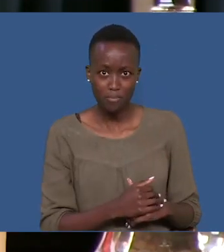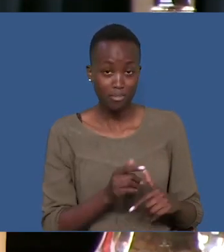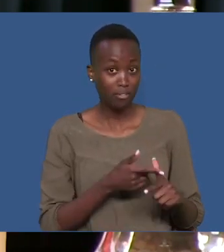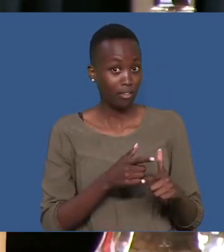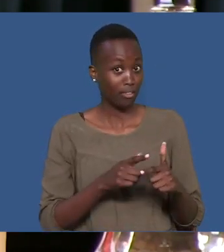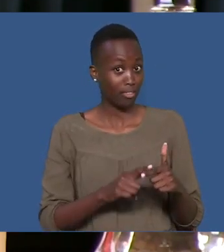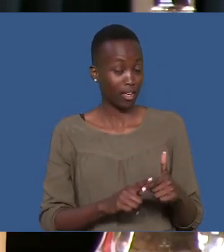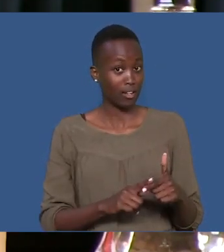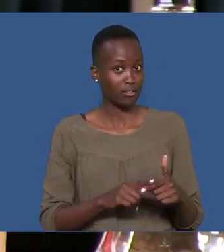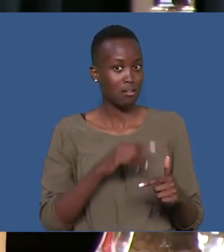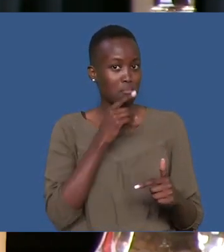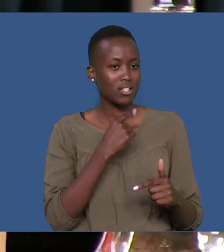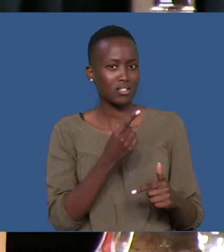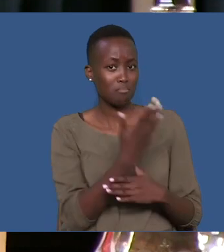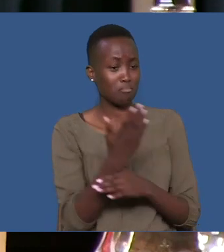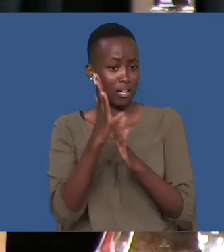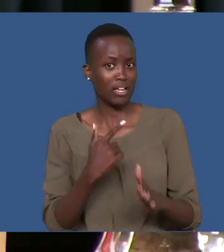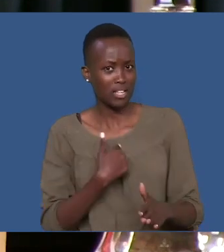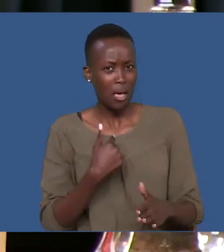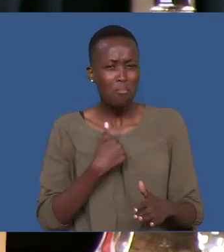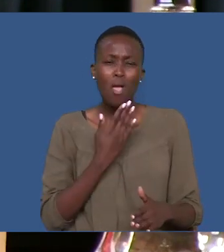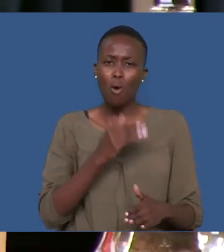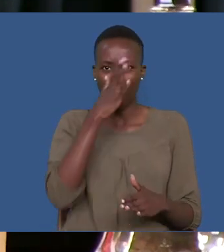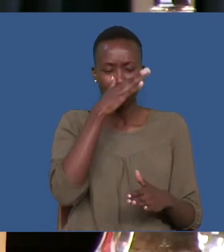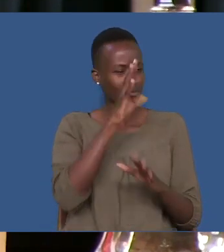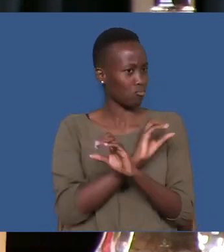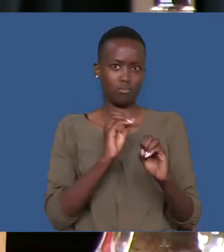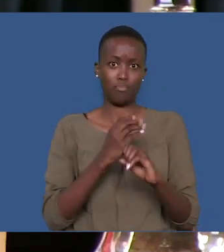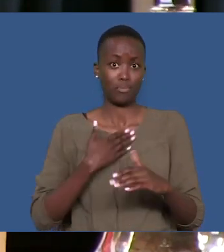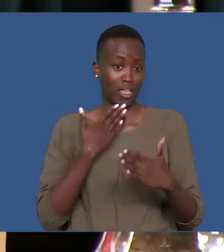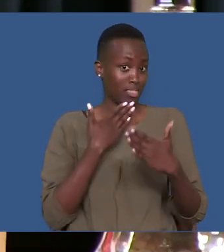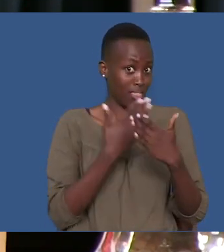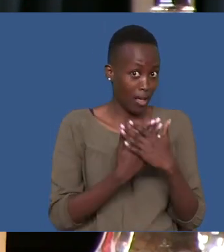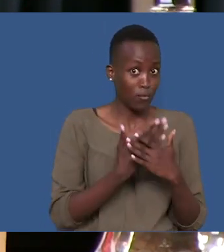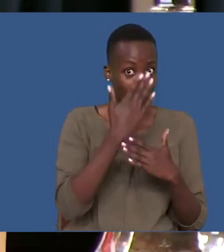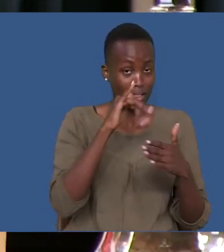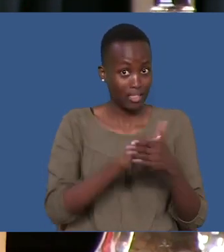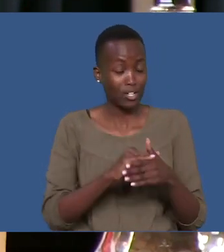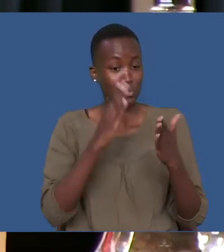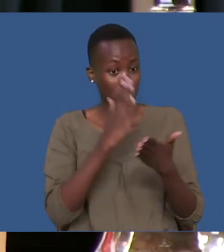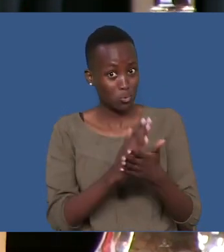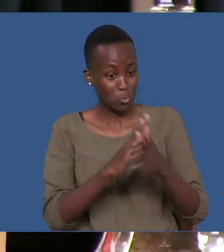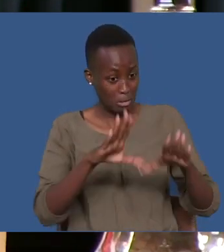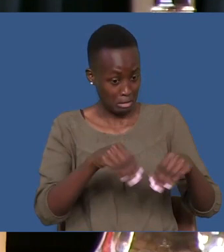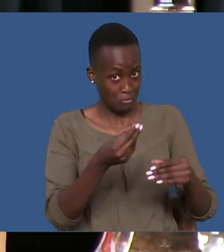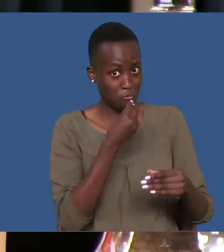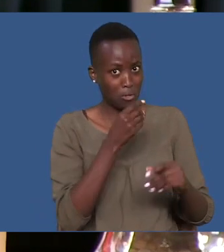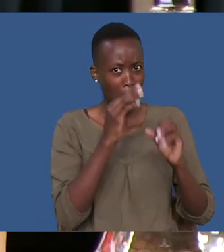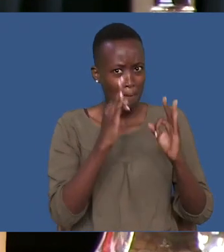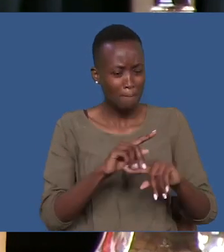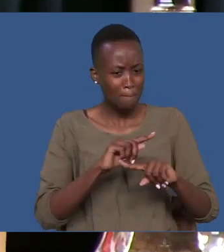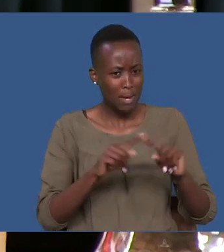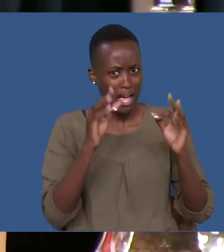sound a liar. And I'm grateful that you are giving me this food. But if indeed you tell me